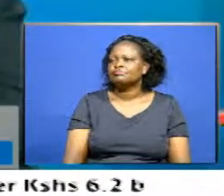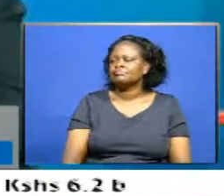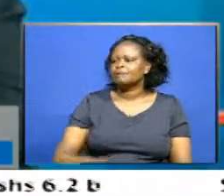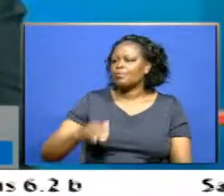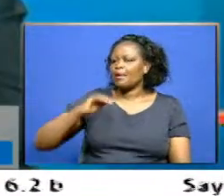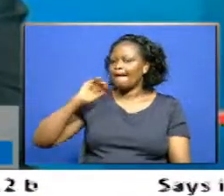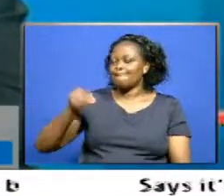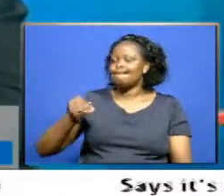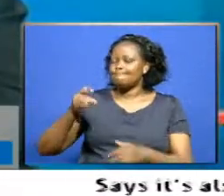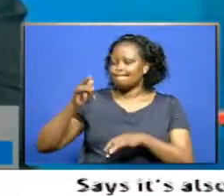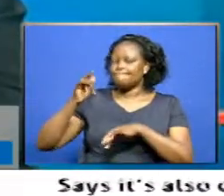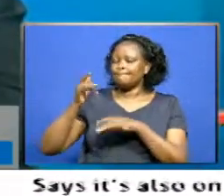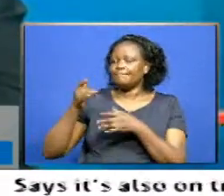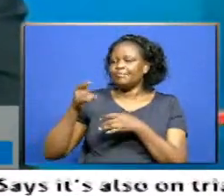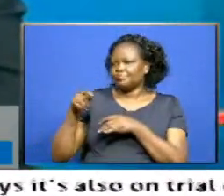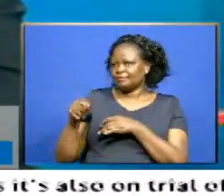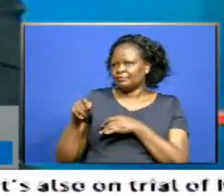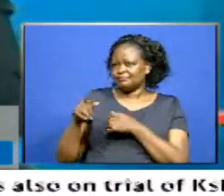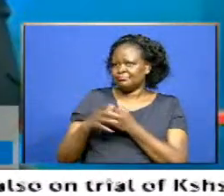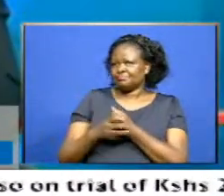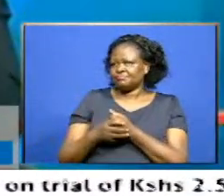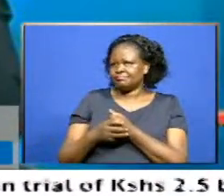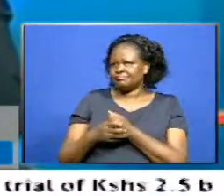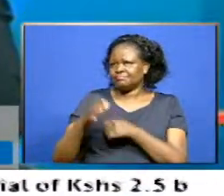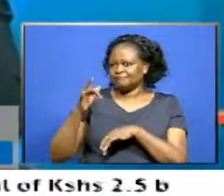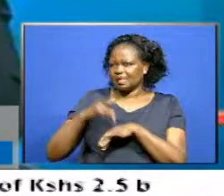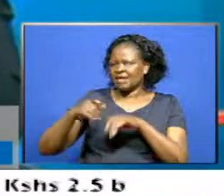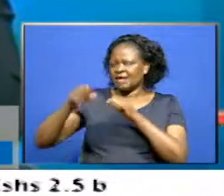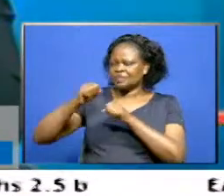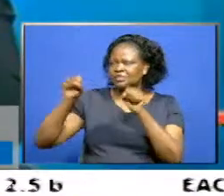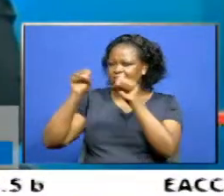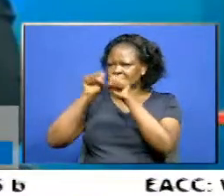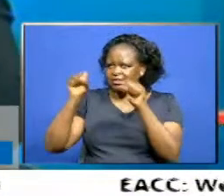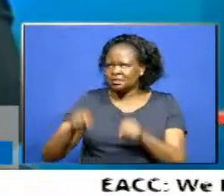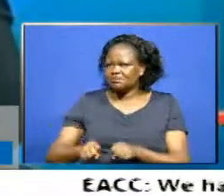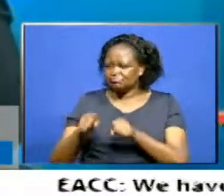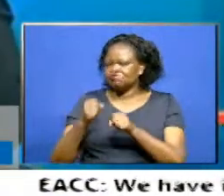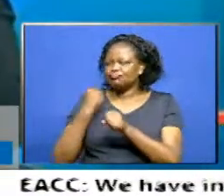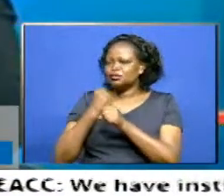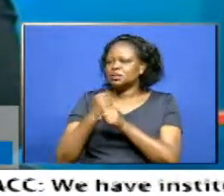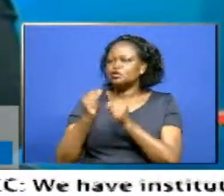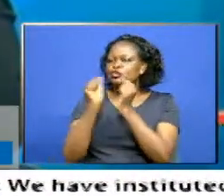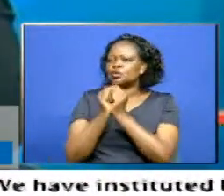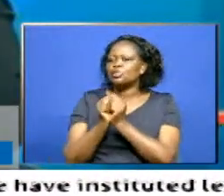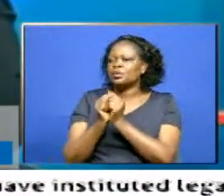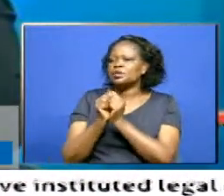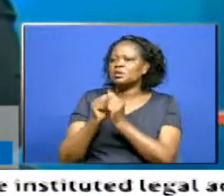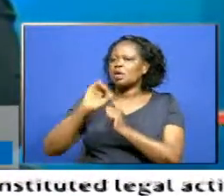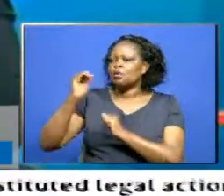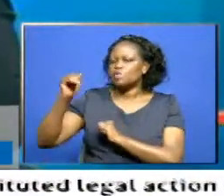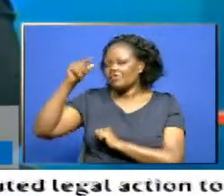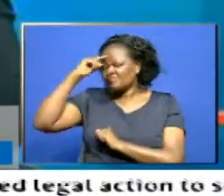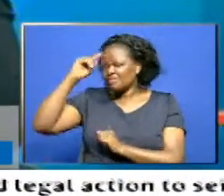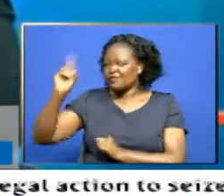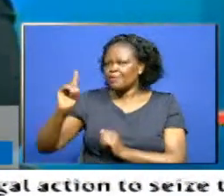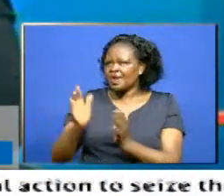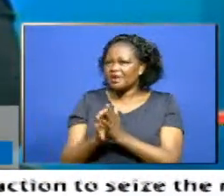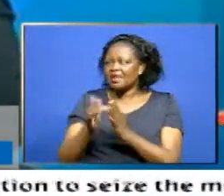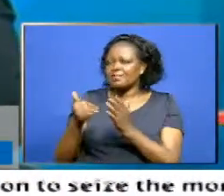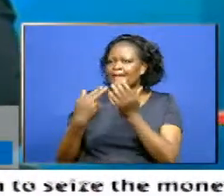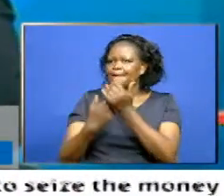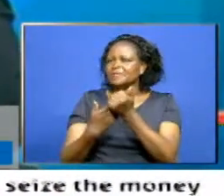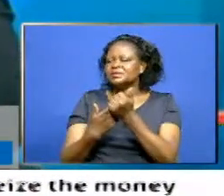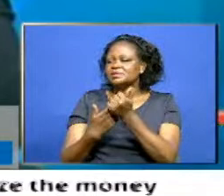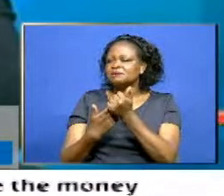Early Action System is a very excellent one. It's been developed in collaboration with the county government of Nairobi, with a few other partners as well. And the whole